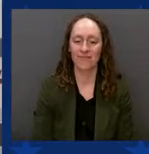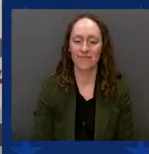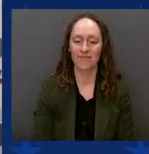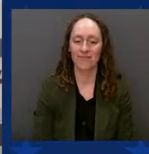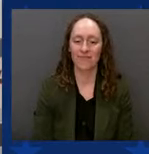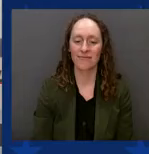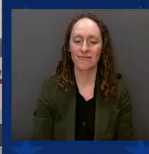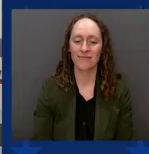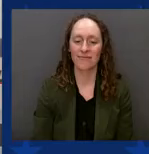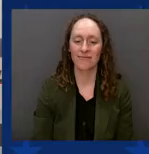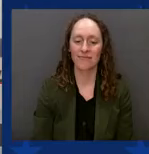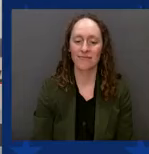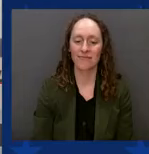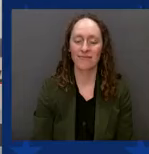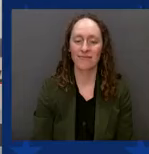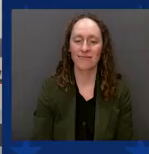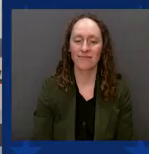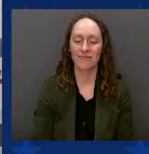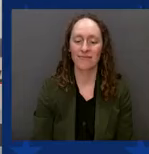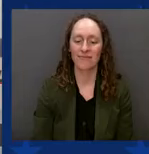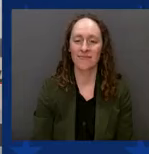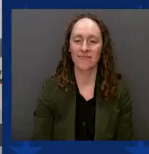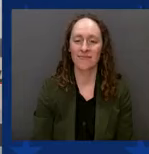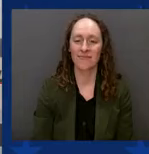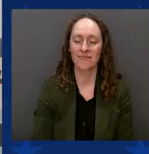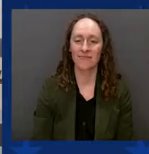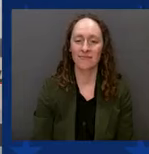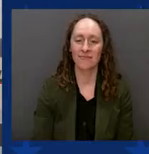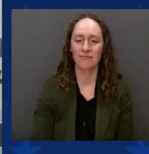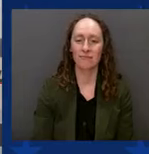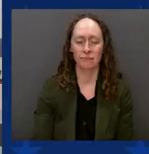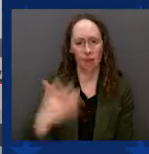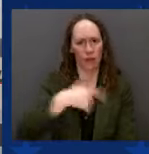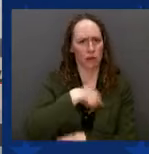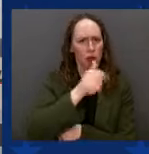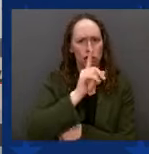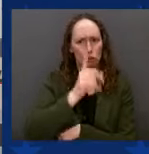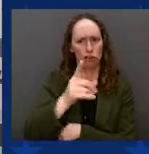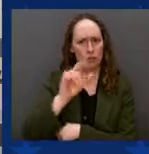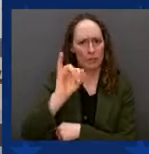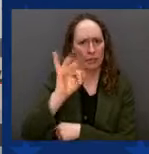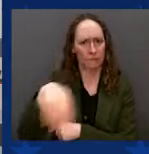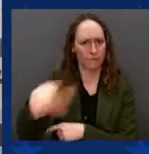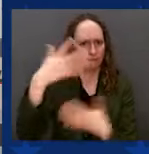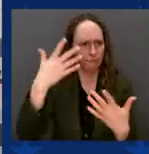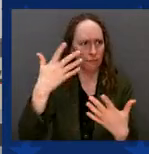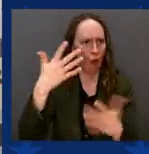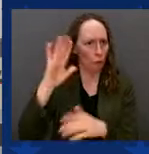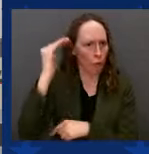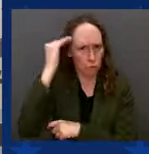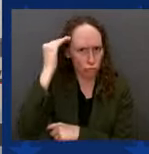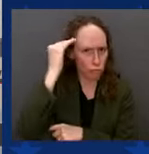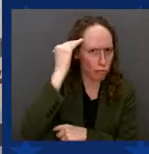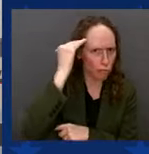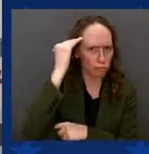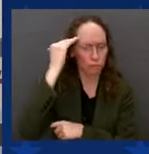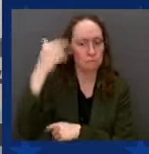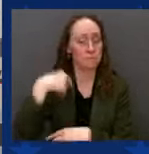I don't know whether you know this or not, because of the previous president, Jimmy Wilson.